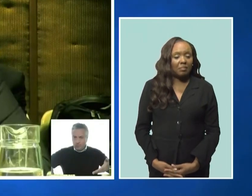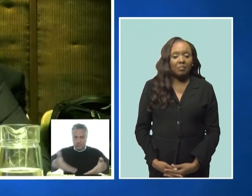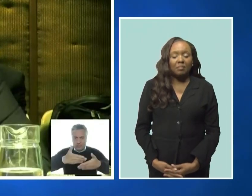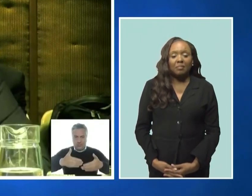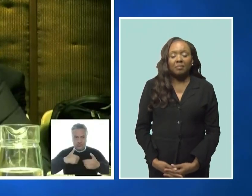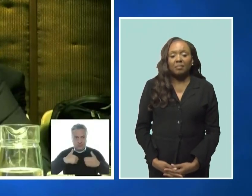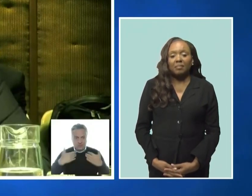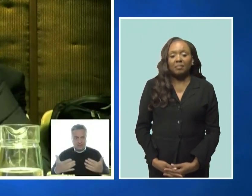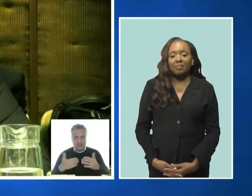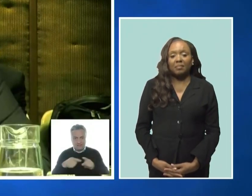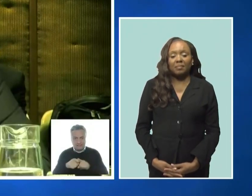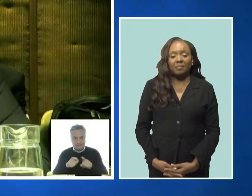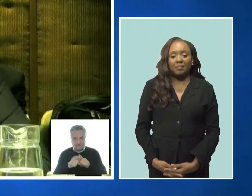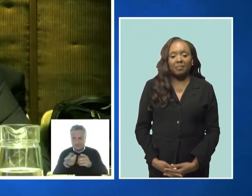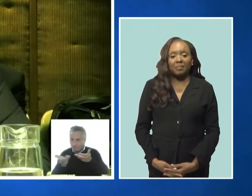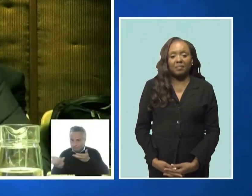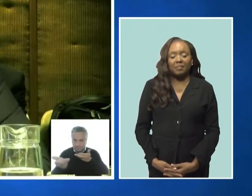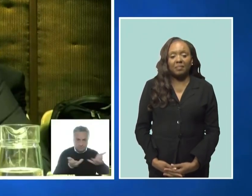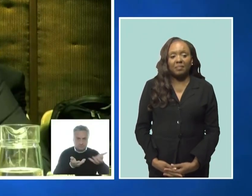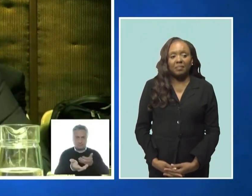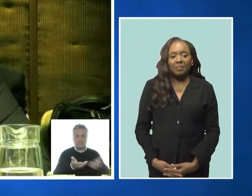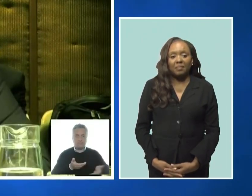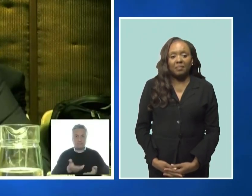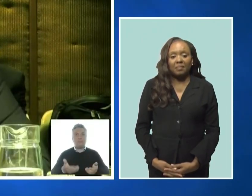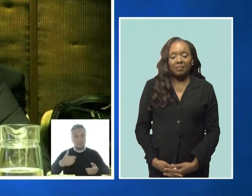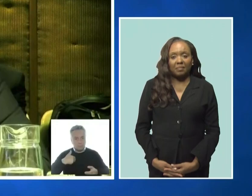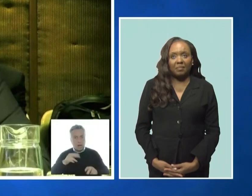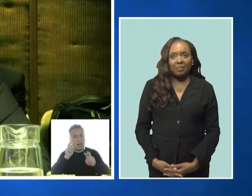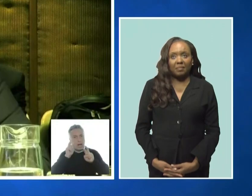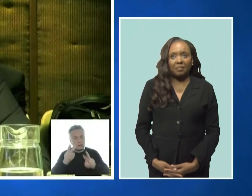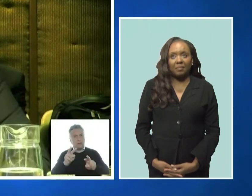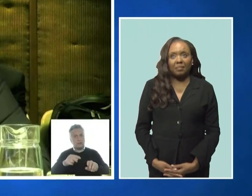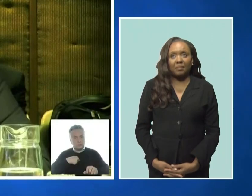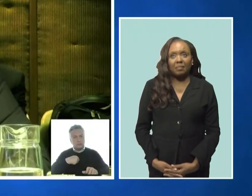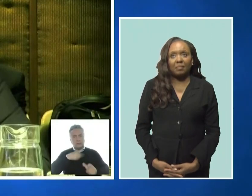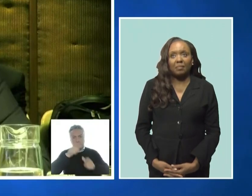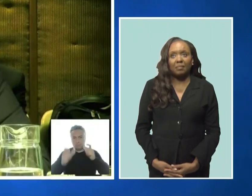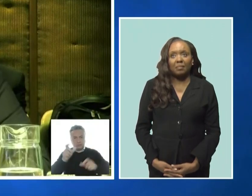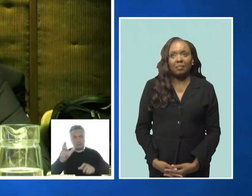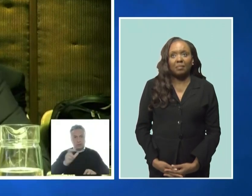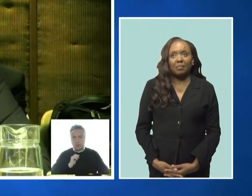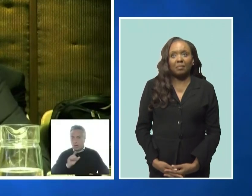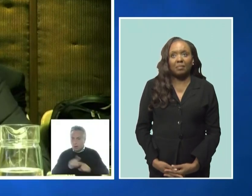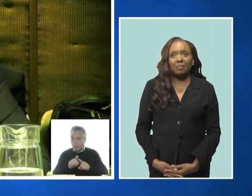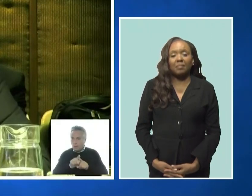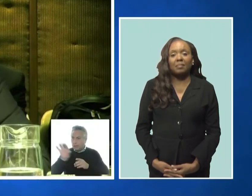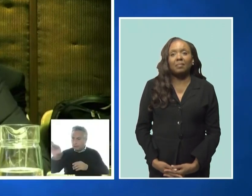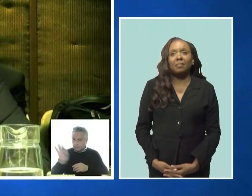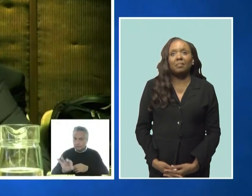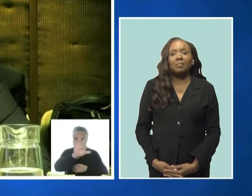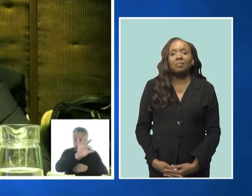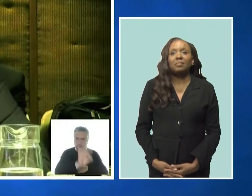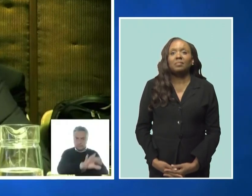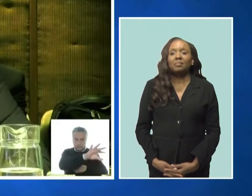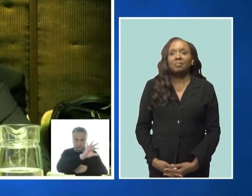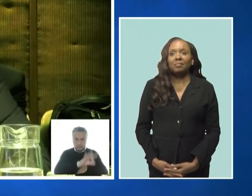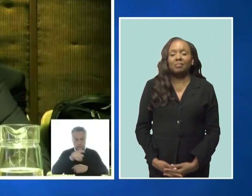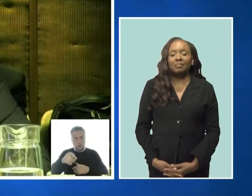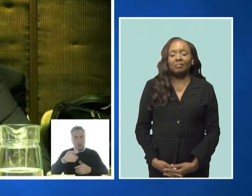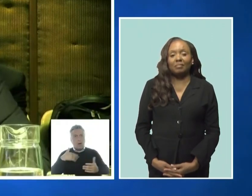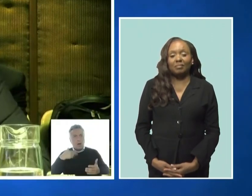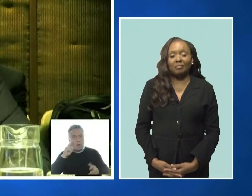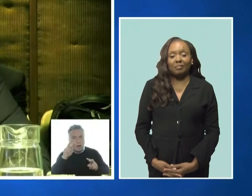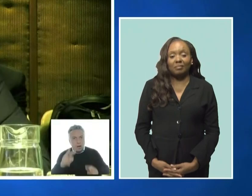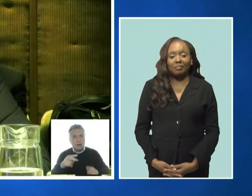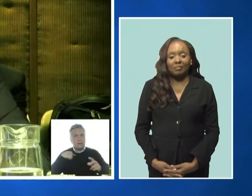more seriously of the people that we were appointed to address their concerns and hopefully be able to make meaningful change as it